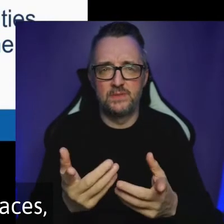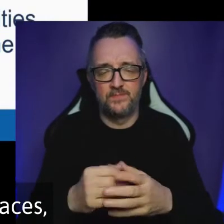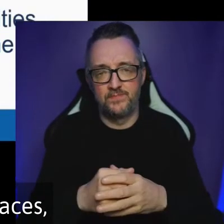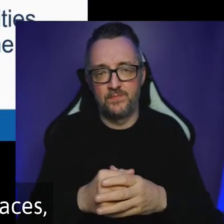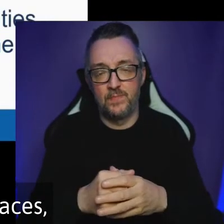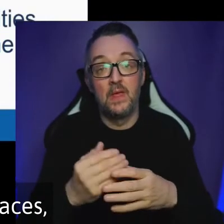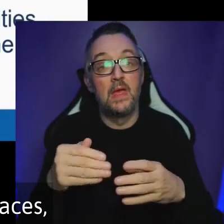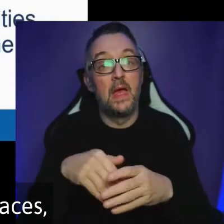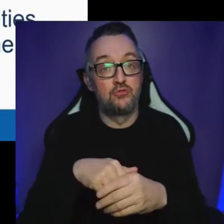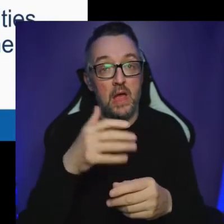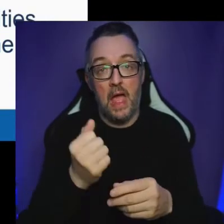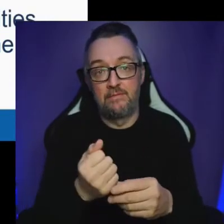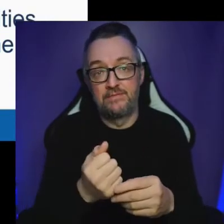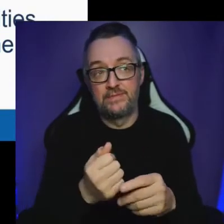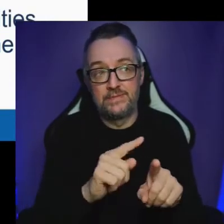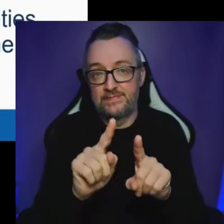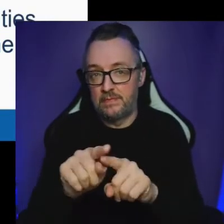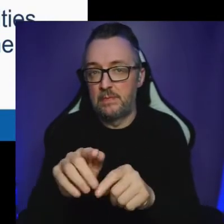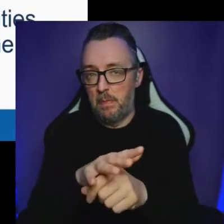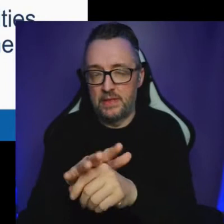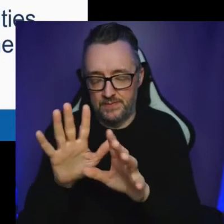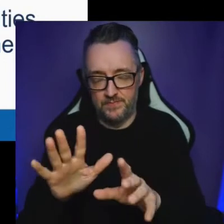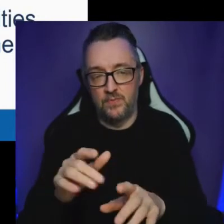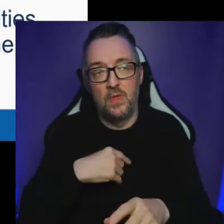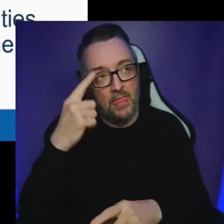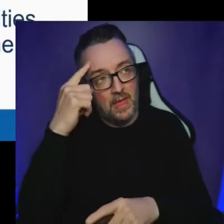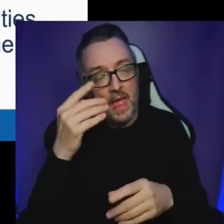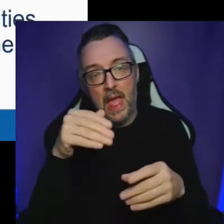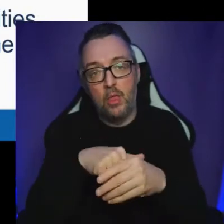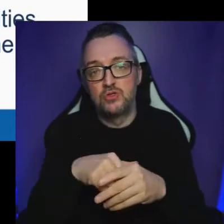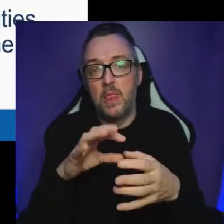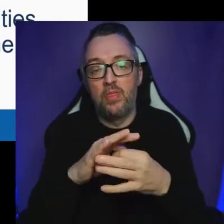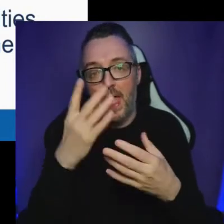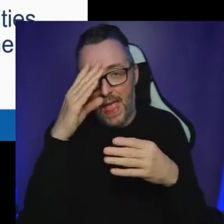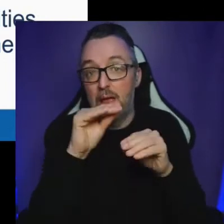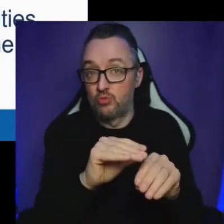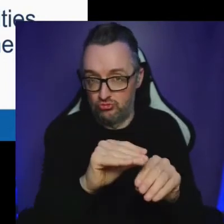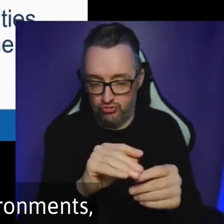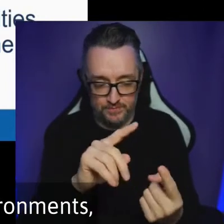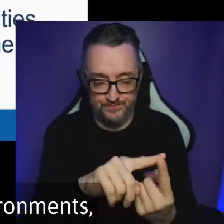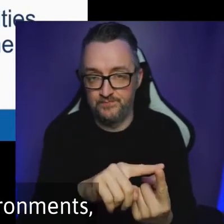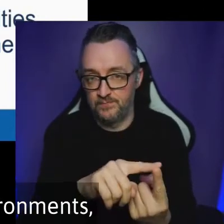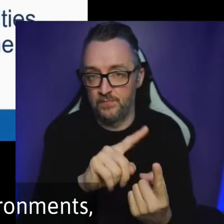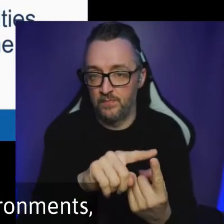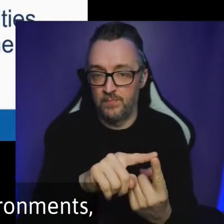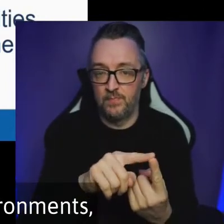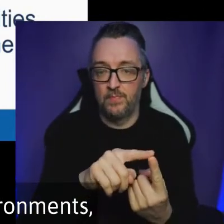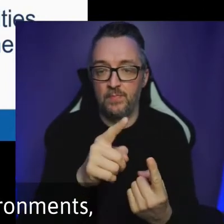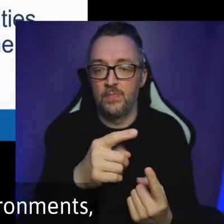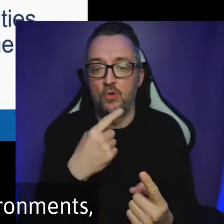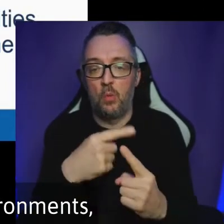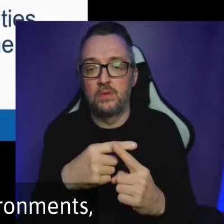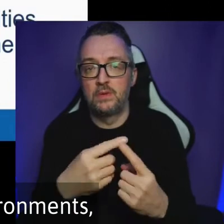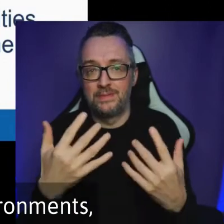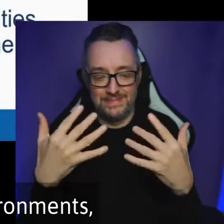comes from a number of different places. We think about inclusion in educational practice, and that was having